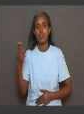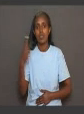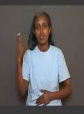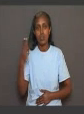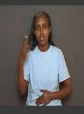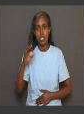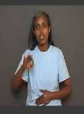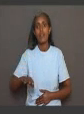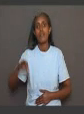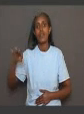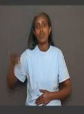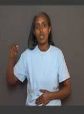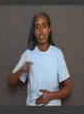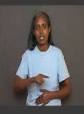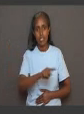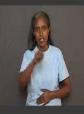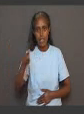a frequency curve.